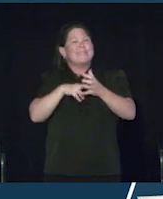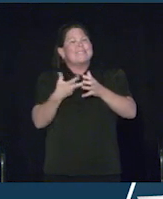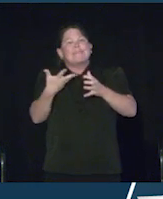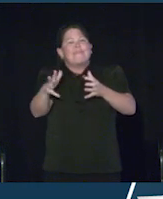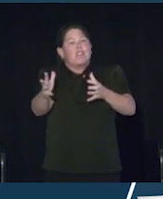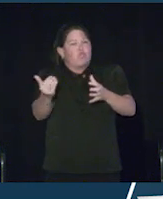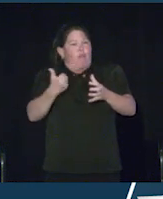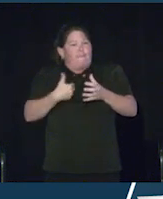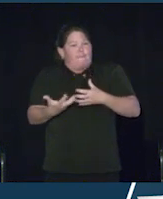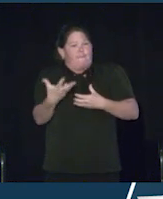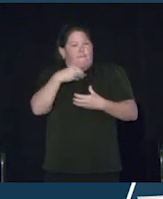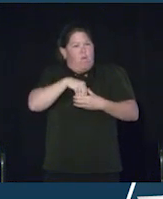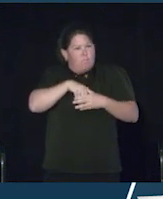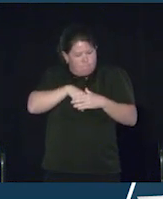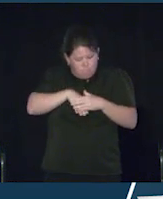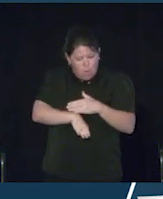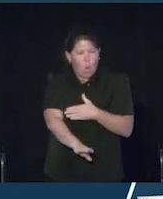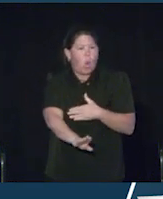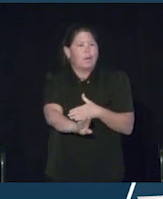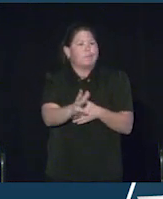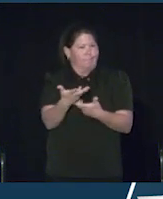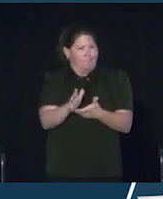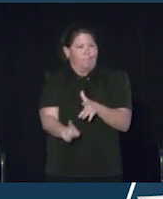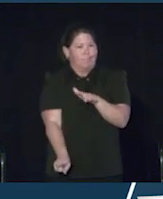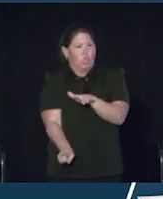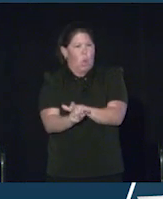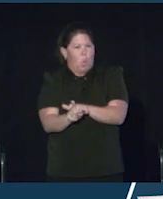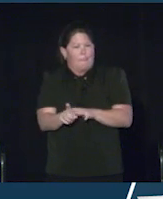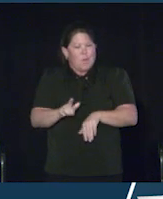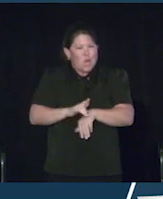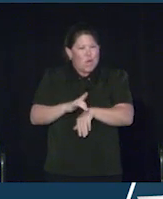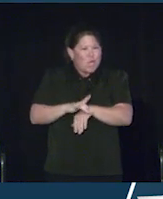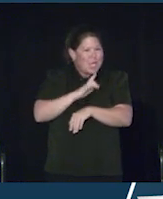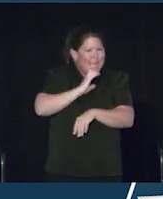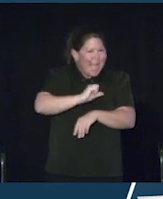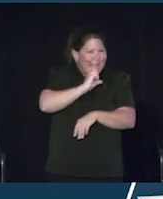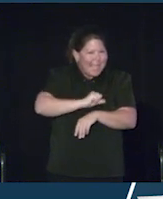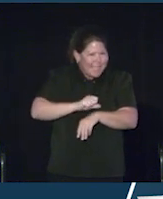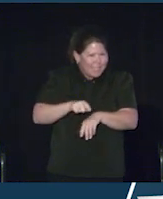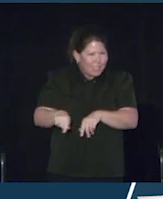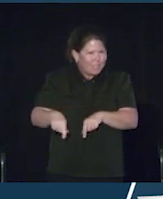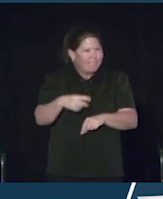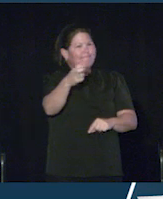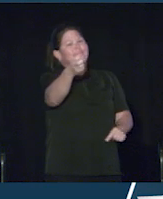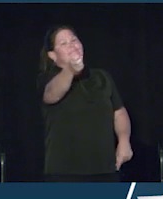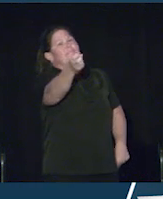and that are manifested in the early years. And so,